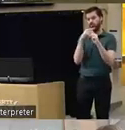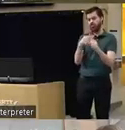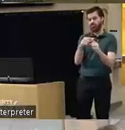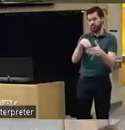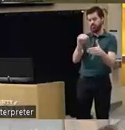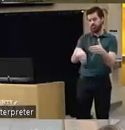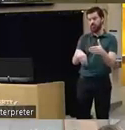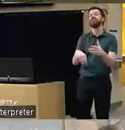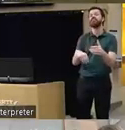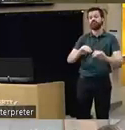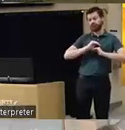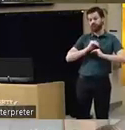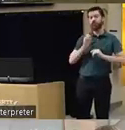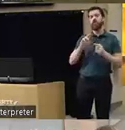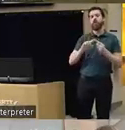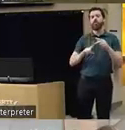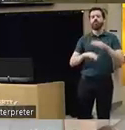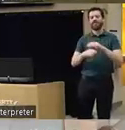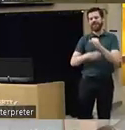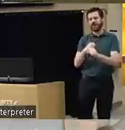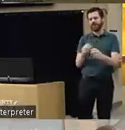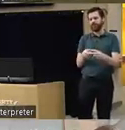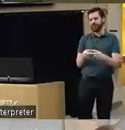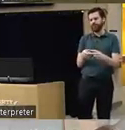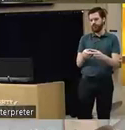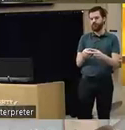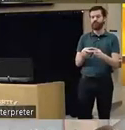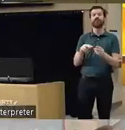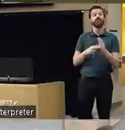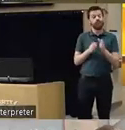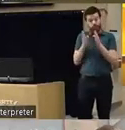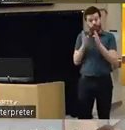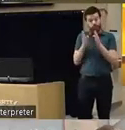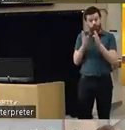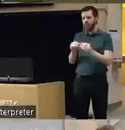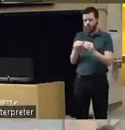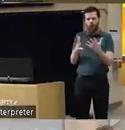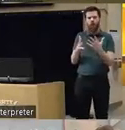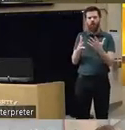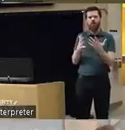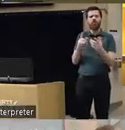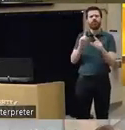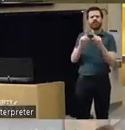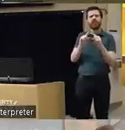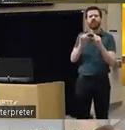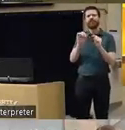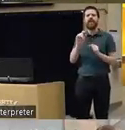a year max. So the idea is that this person is able to address more complex factors that, you know, I may feel uncomfortable doing